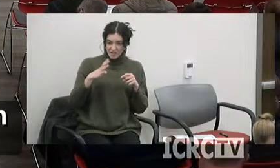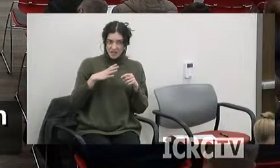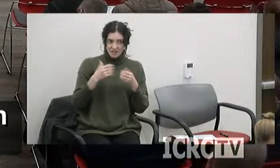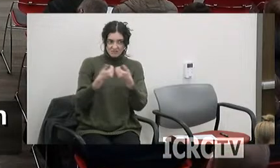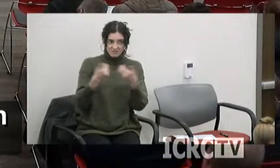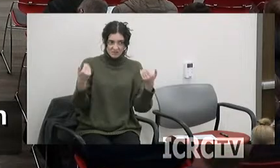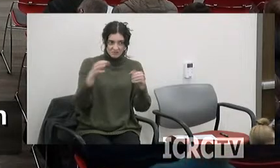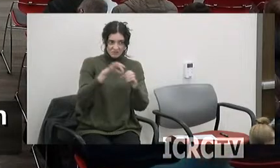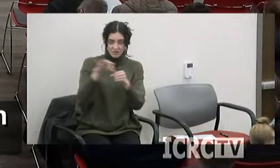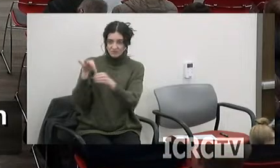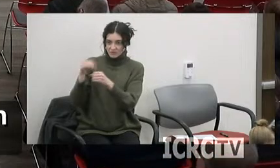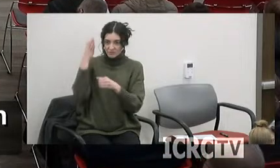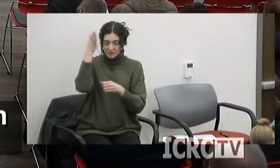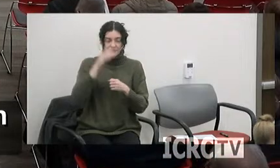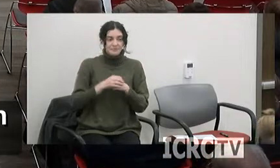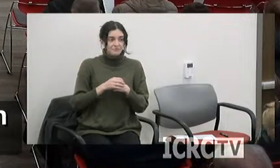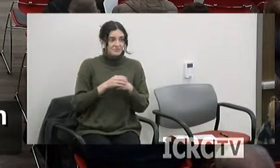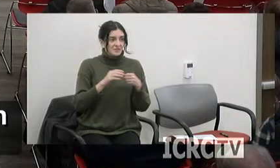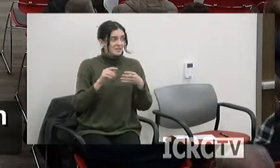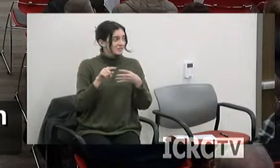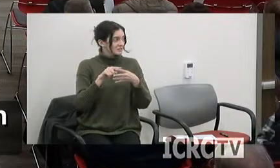one. Second.